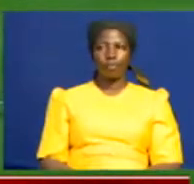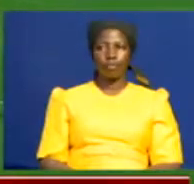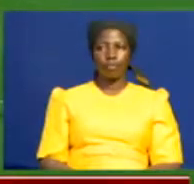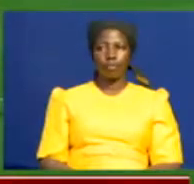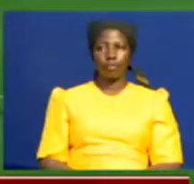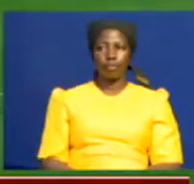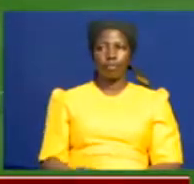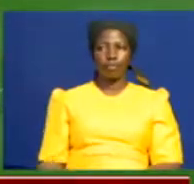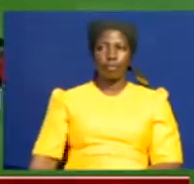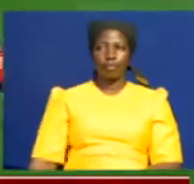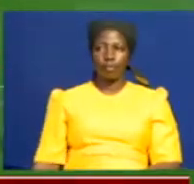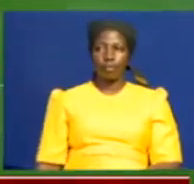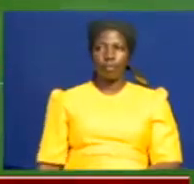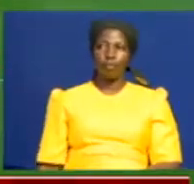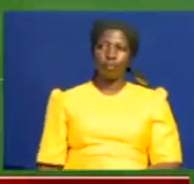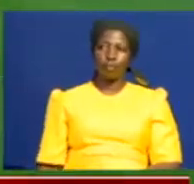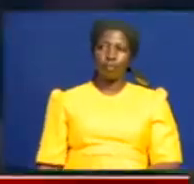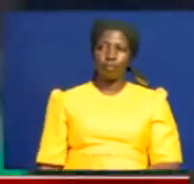Mamouche!